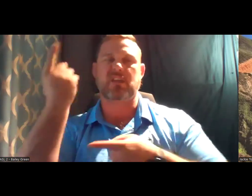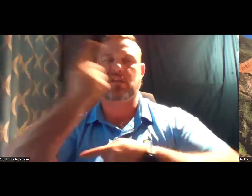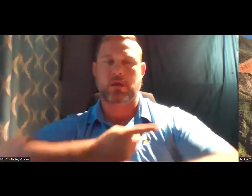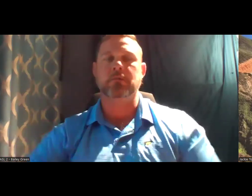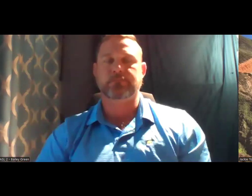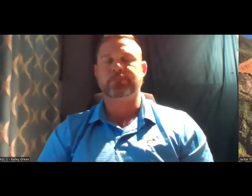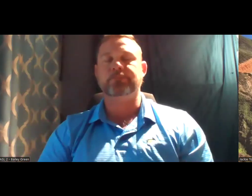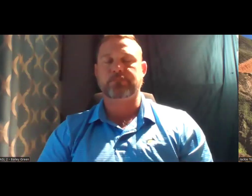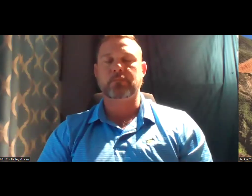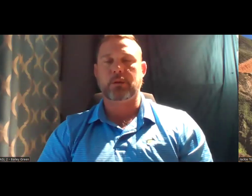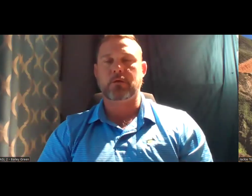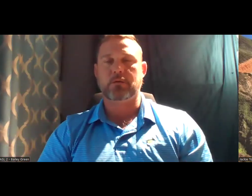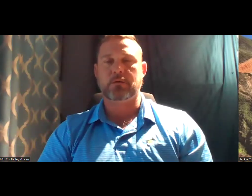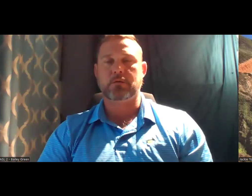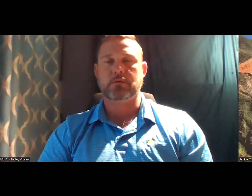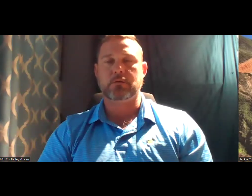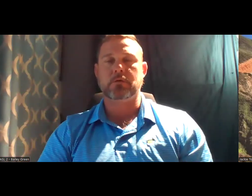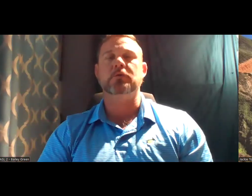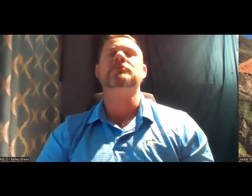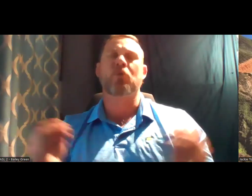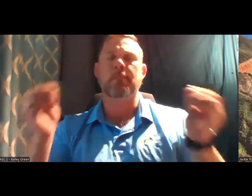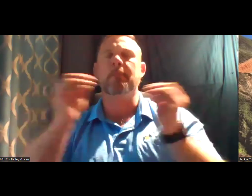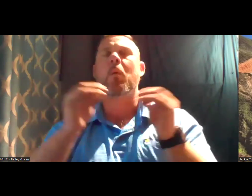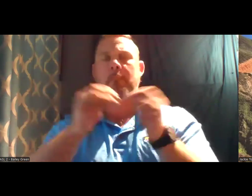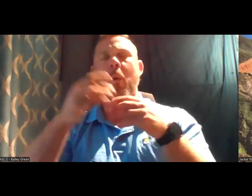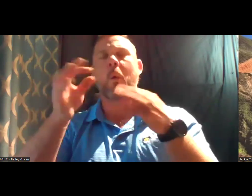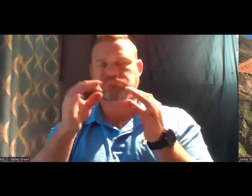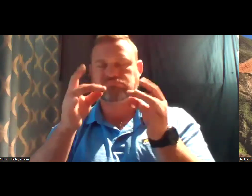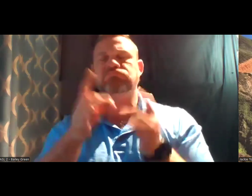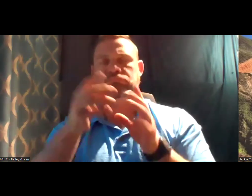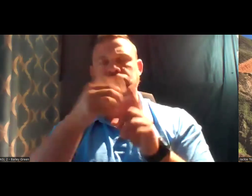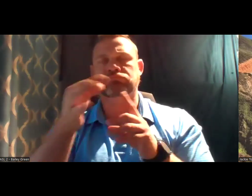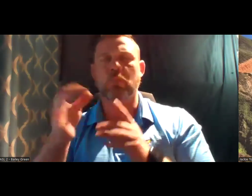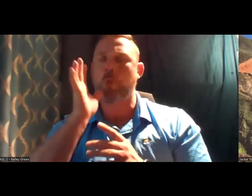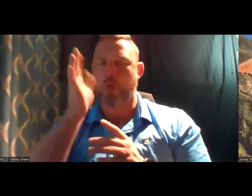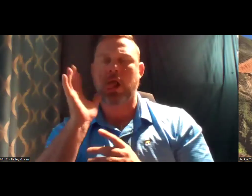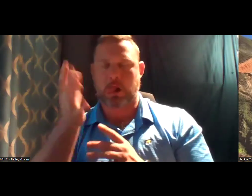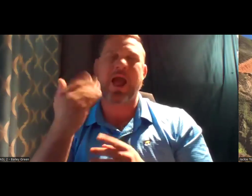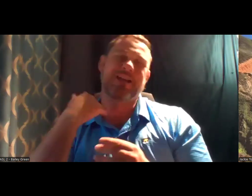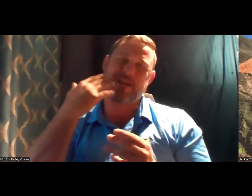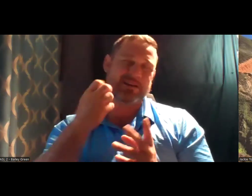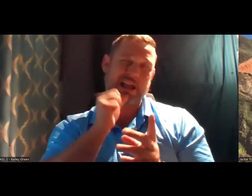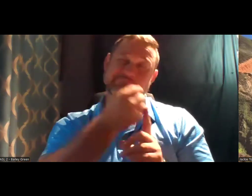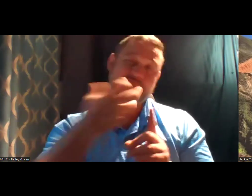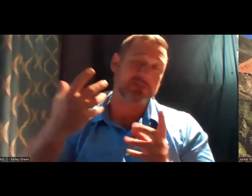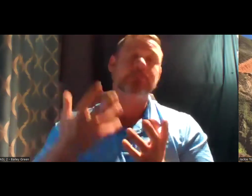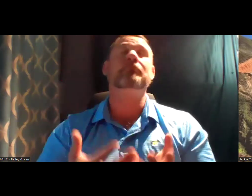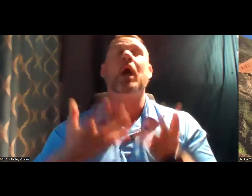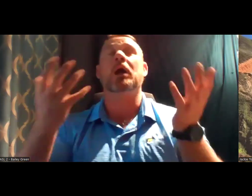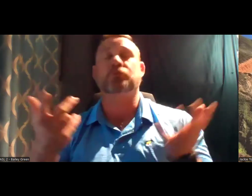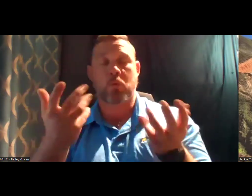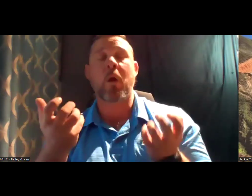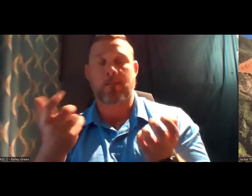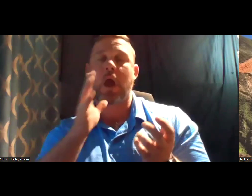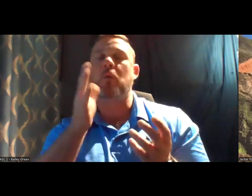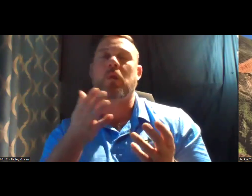well. So further details to come on that piece is probably not as much as you wanted today, but I did want to keep the